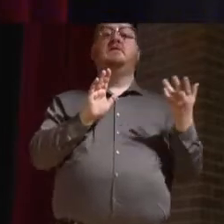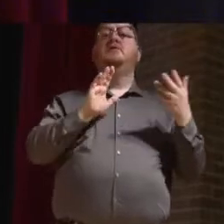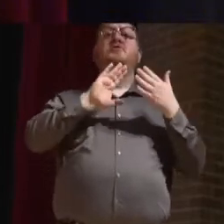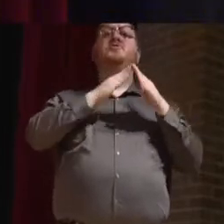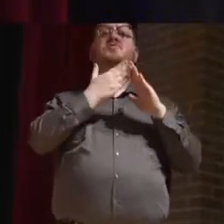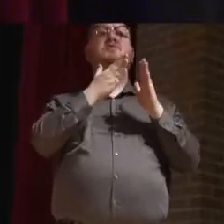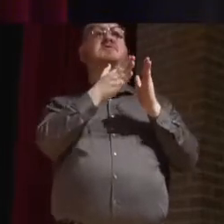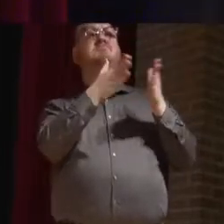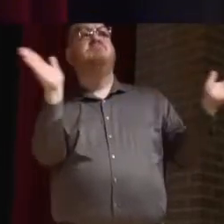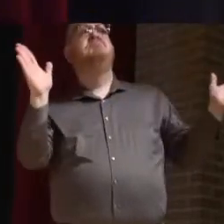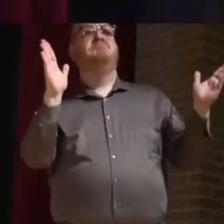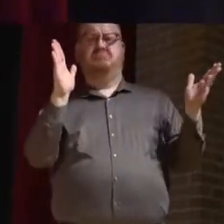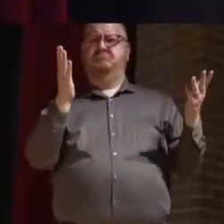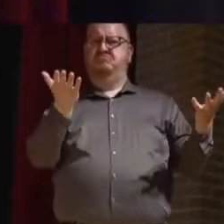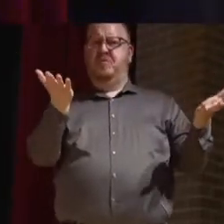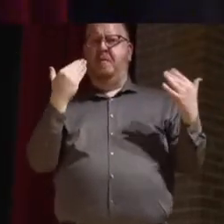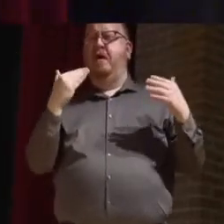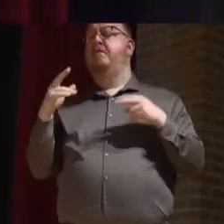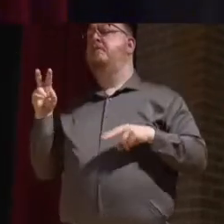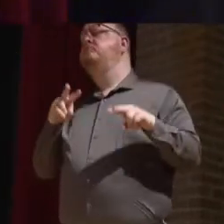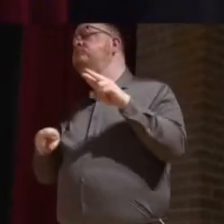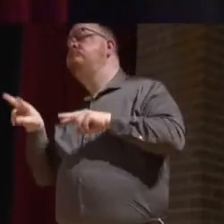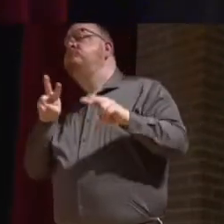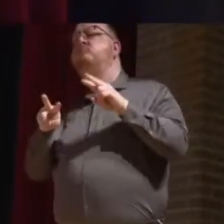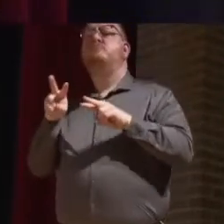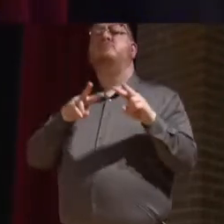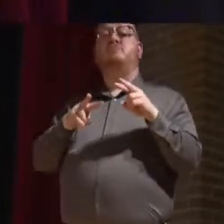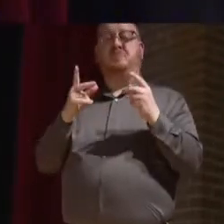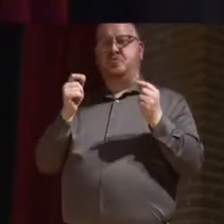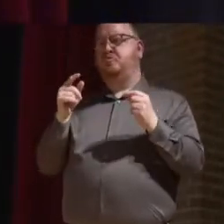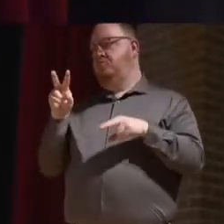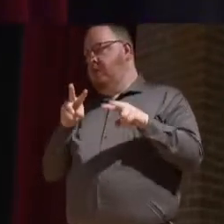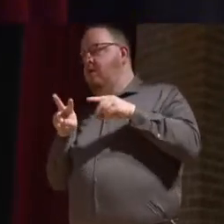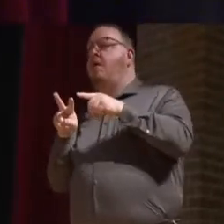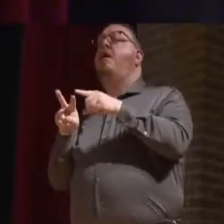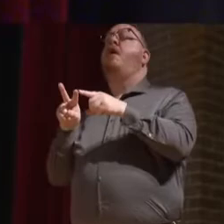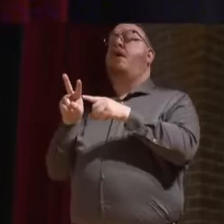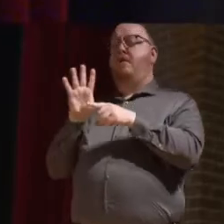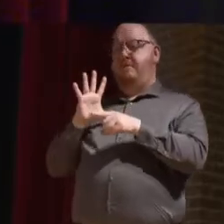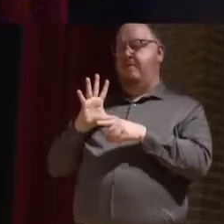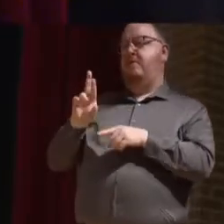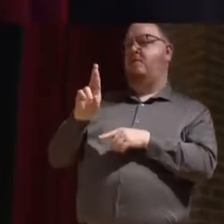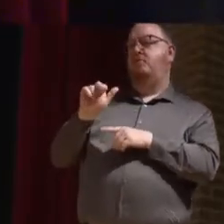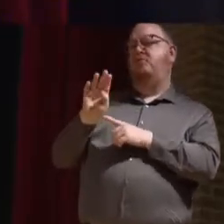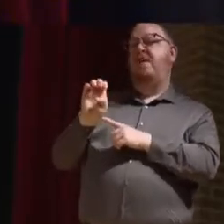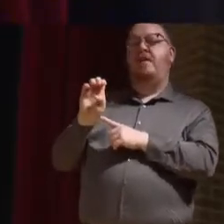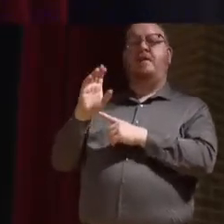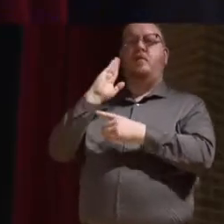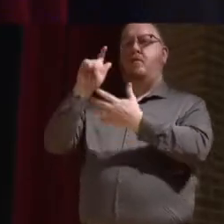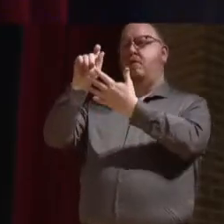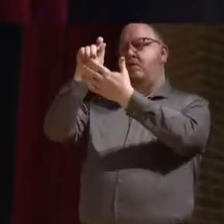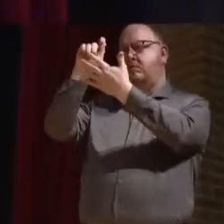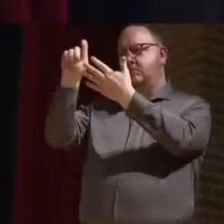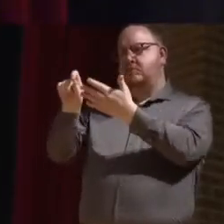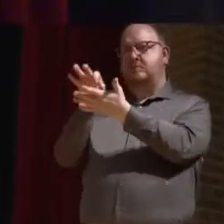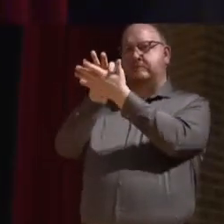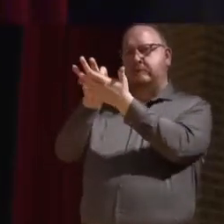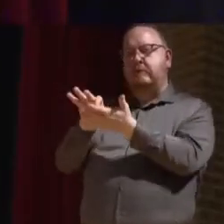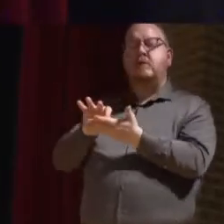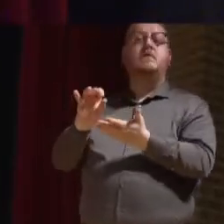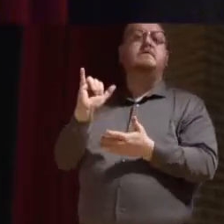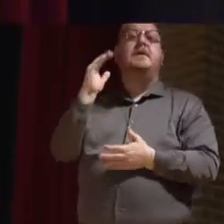got rated on how they did those work skills, and it was kind of an Olympics, so maybe you're making an omelet,